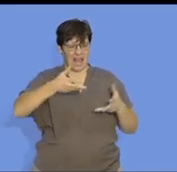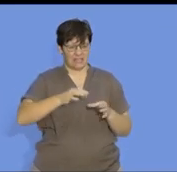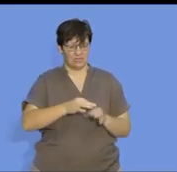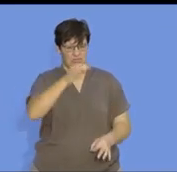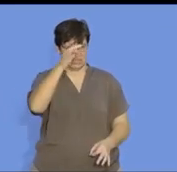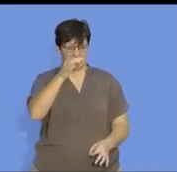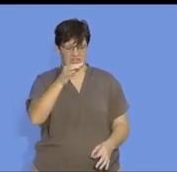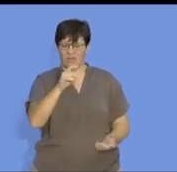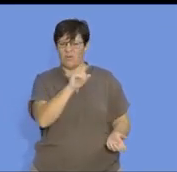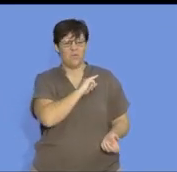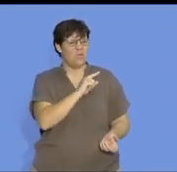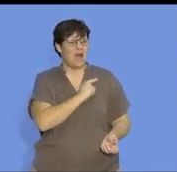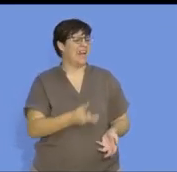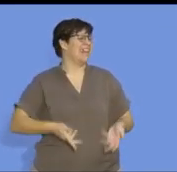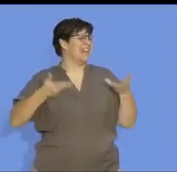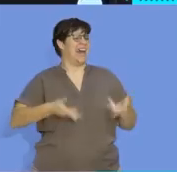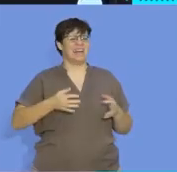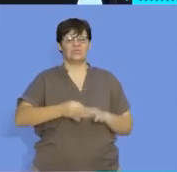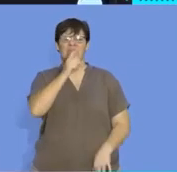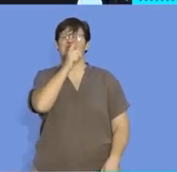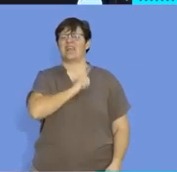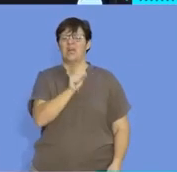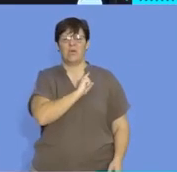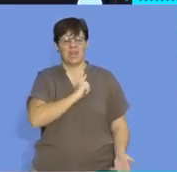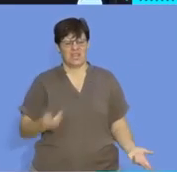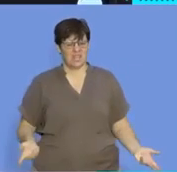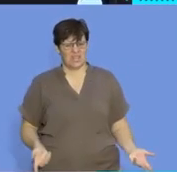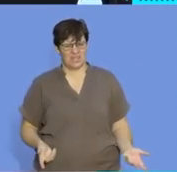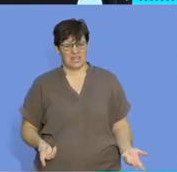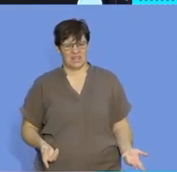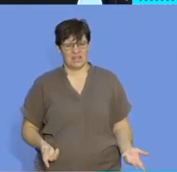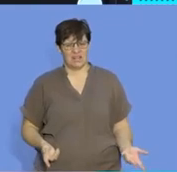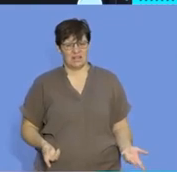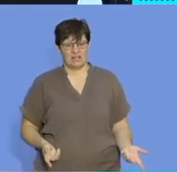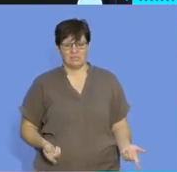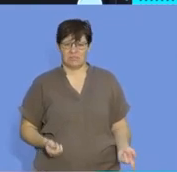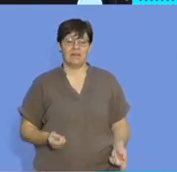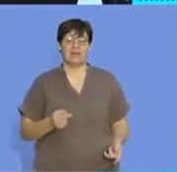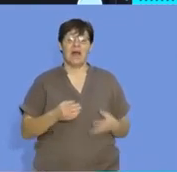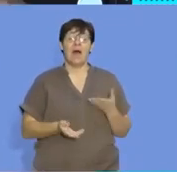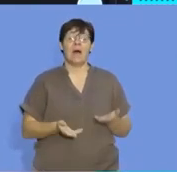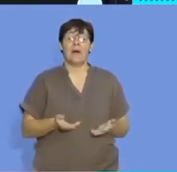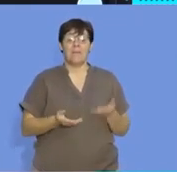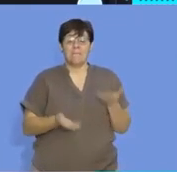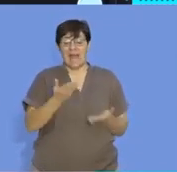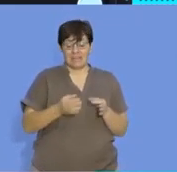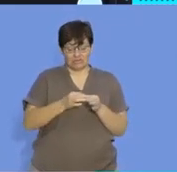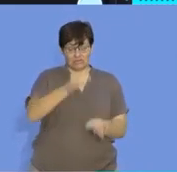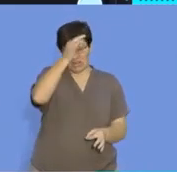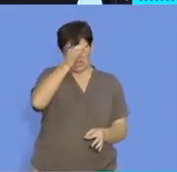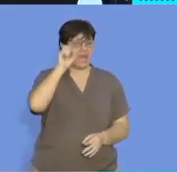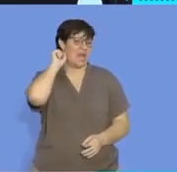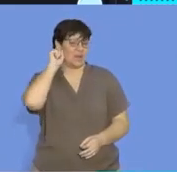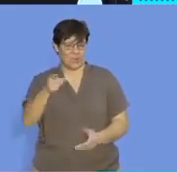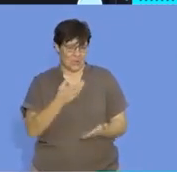Why do they tell us that it's a light string? Because they're telling us we can ignore the mass. It's not going to make any difference